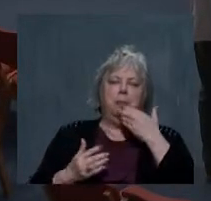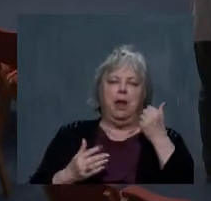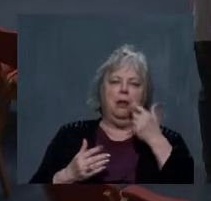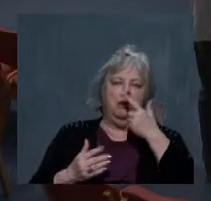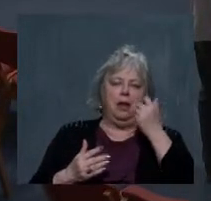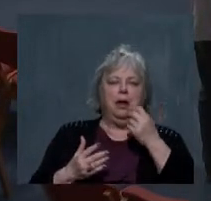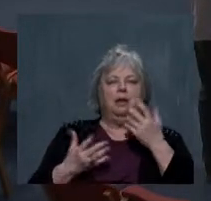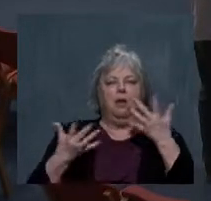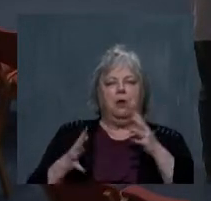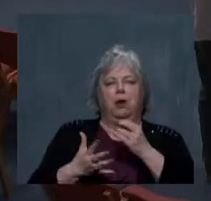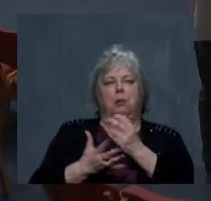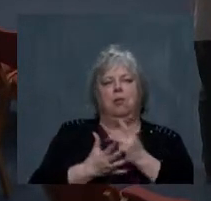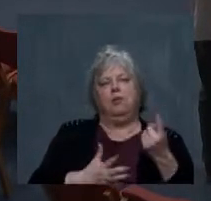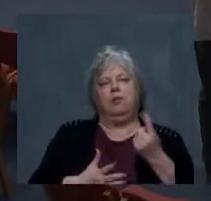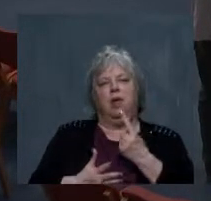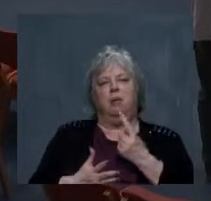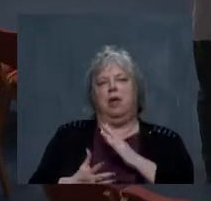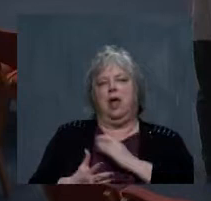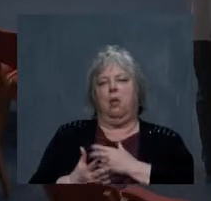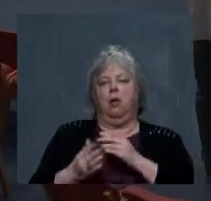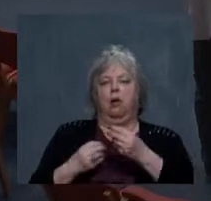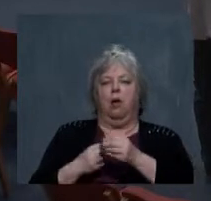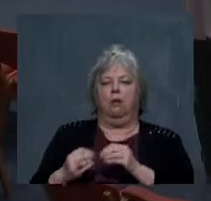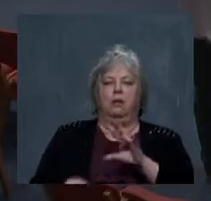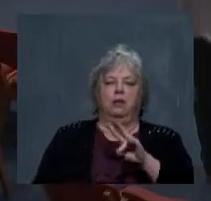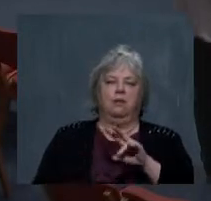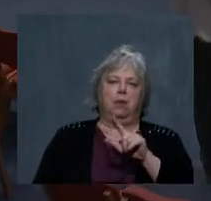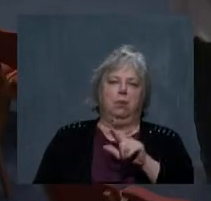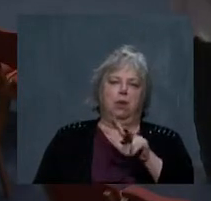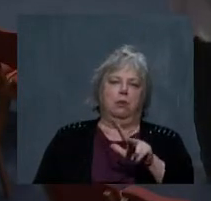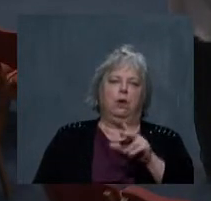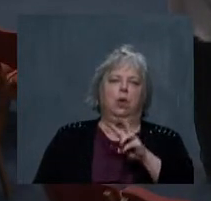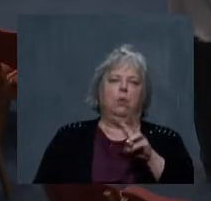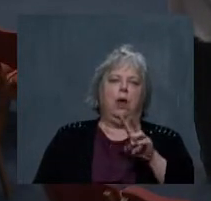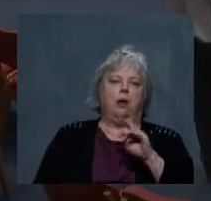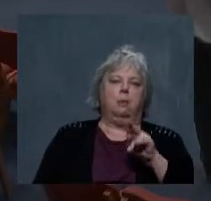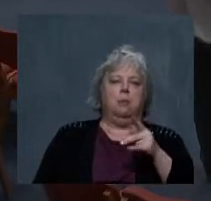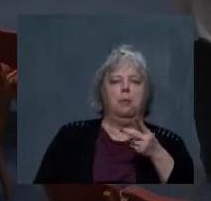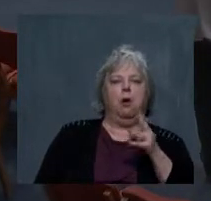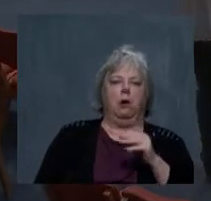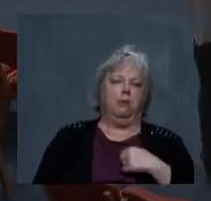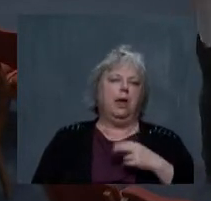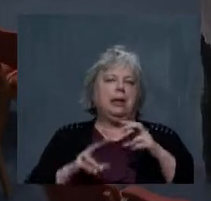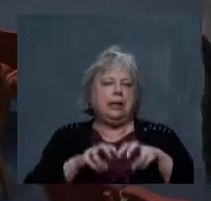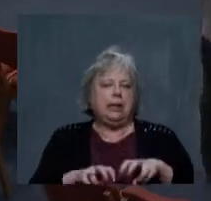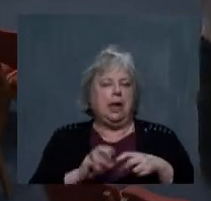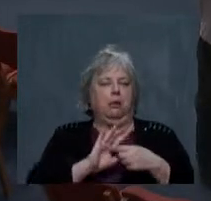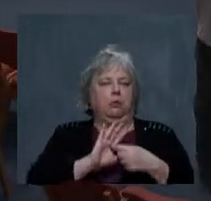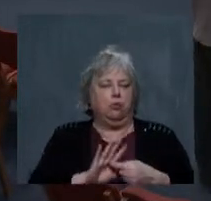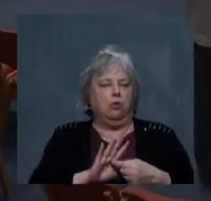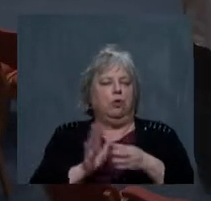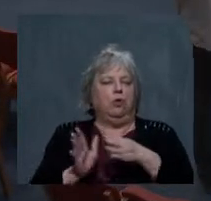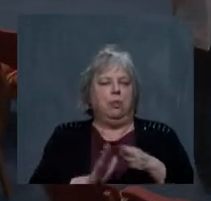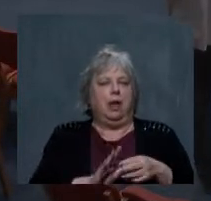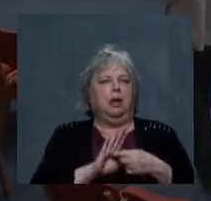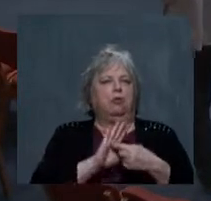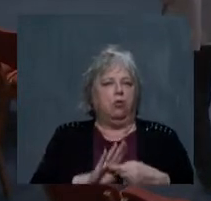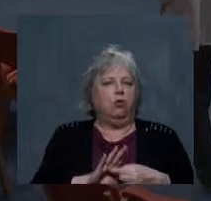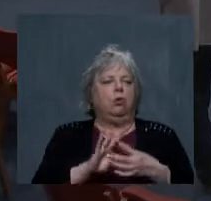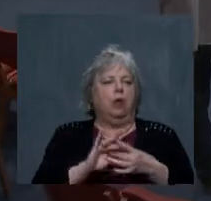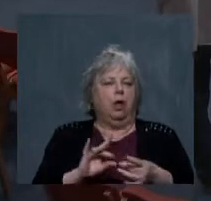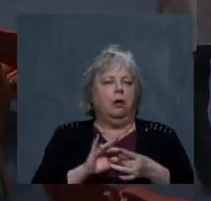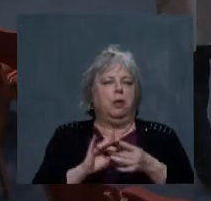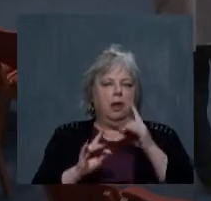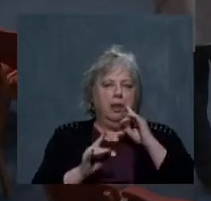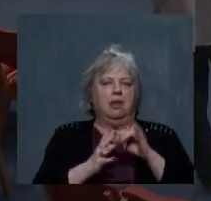has already approved it. If you'll just come by our office at 723 West Markham, I can sit down with you, show you their plans, show you all the comments, and I think